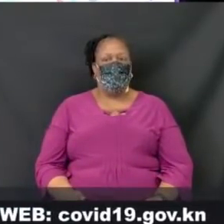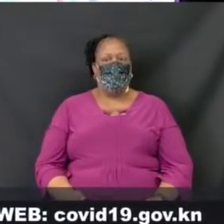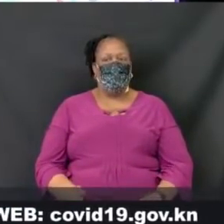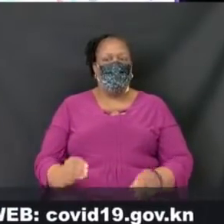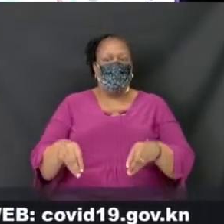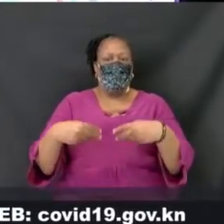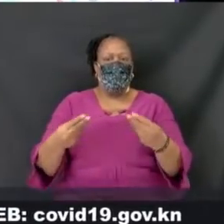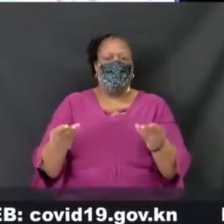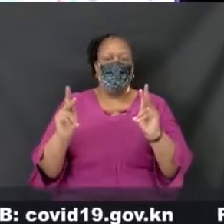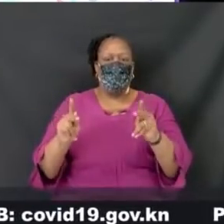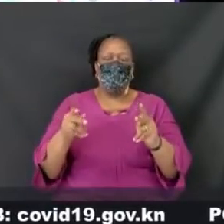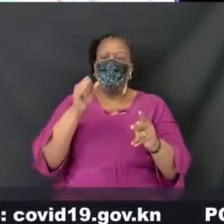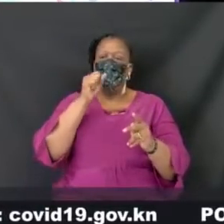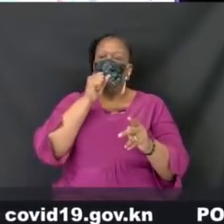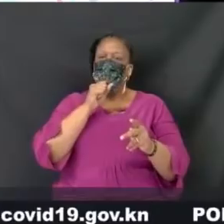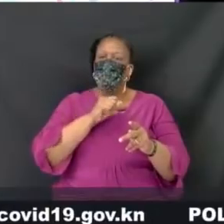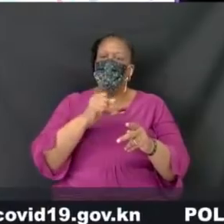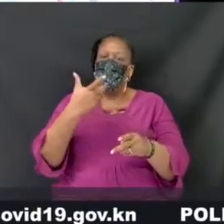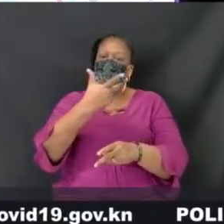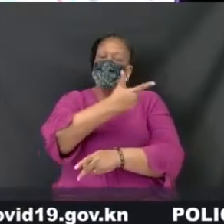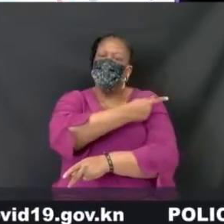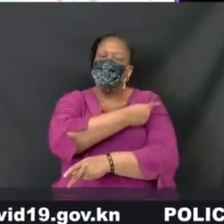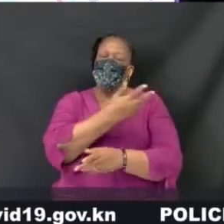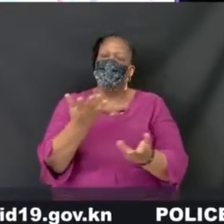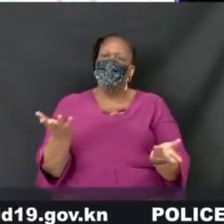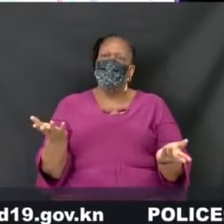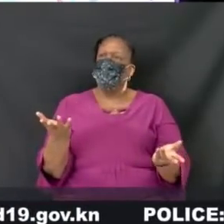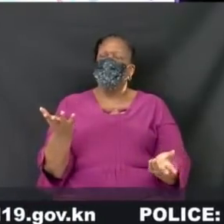It seems to me